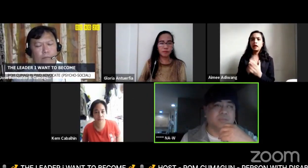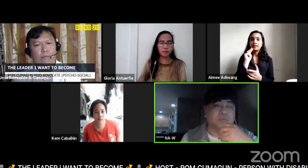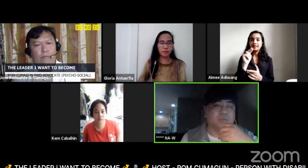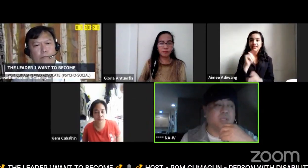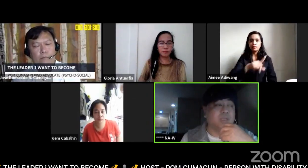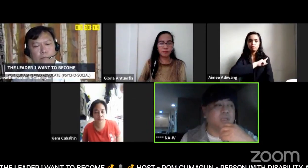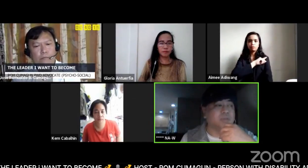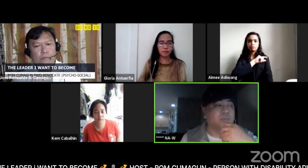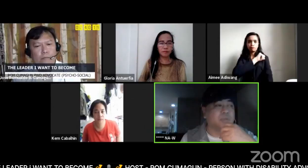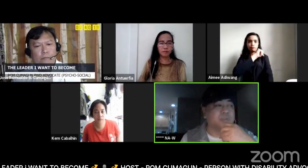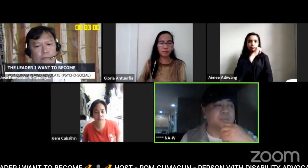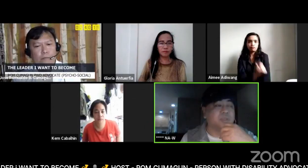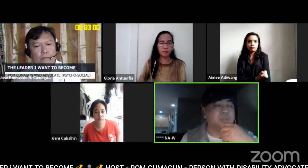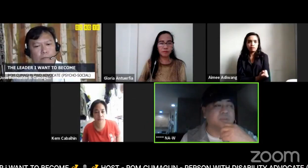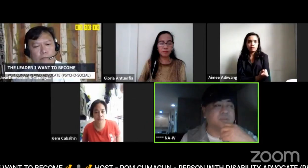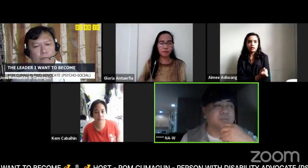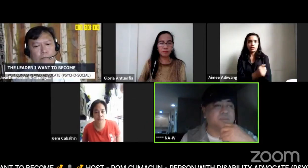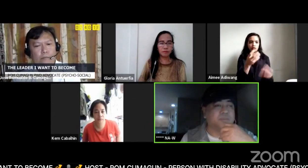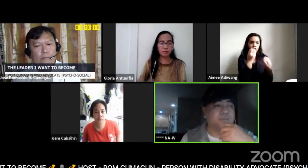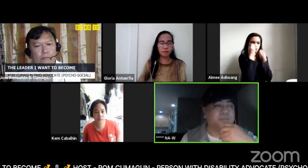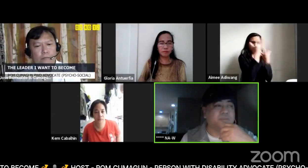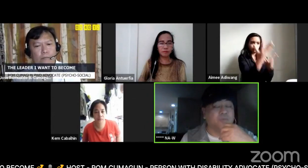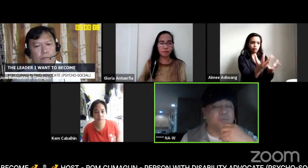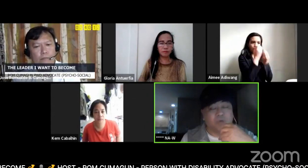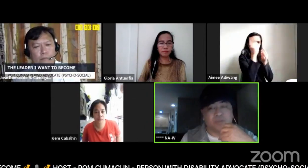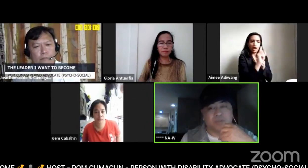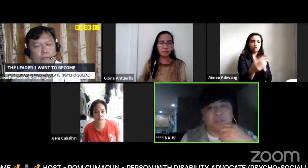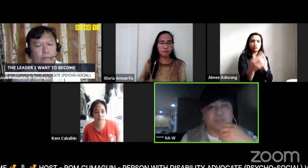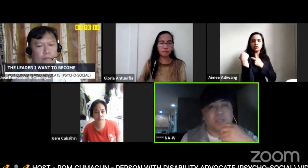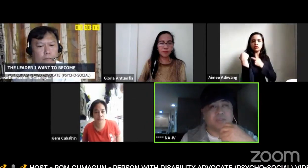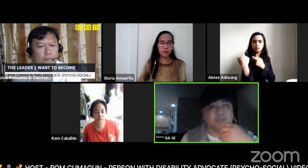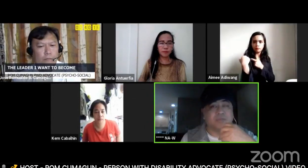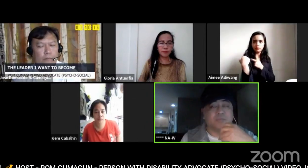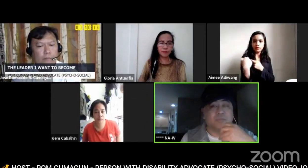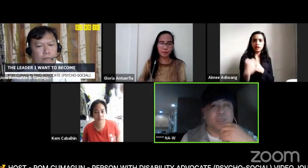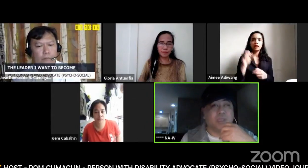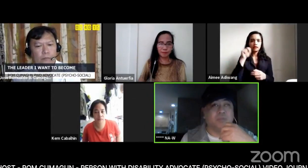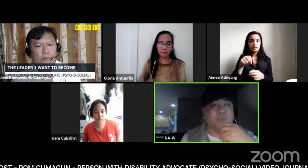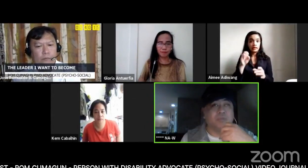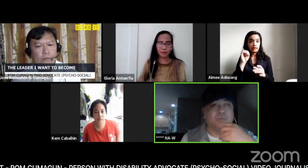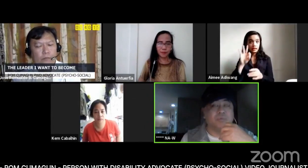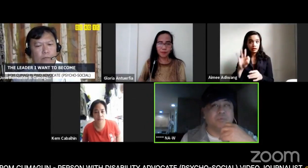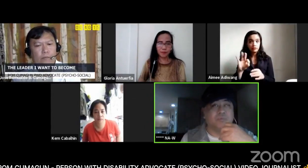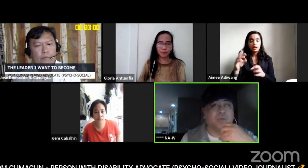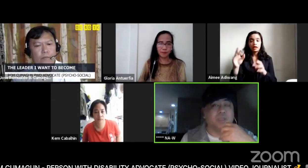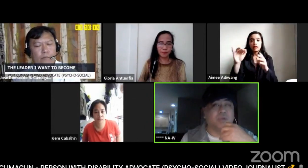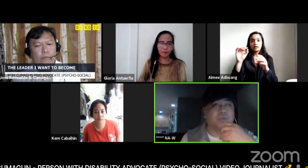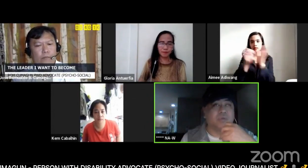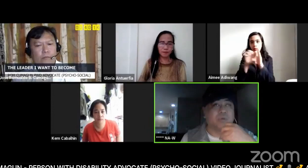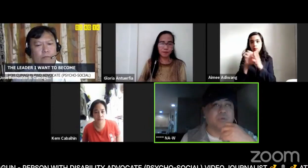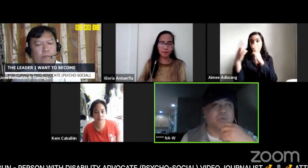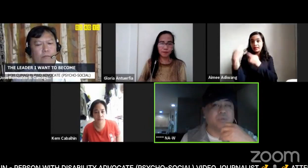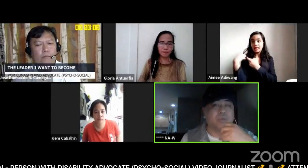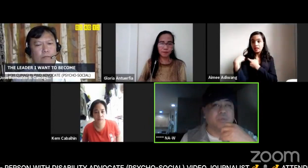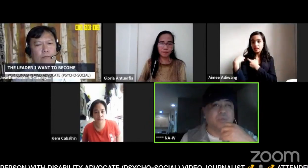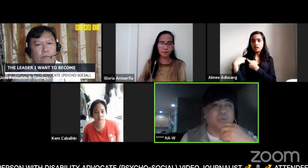authority to delegate responsibilities. And of course, the task is to being able to find